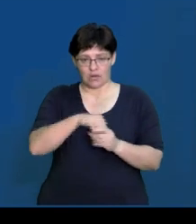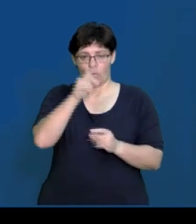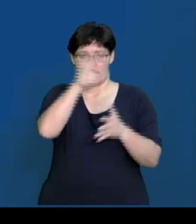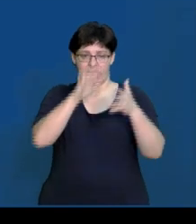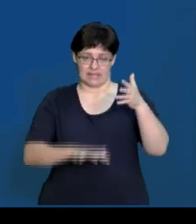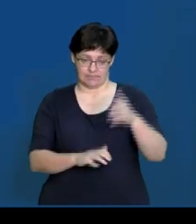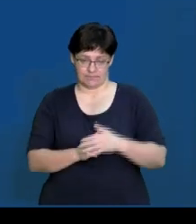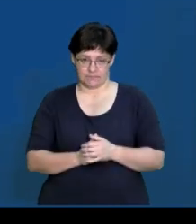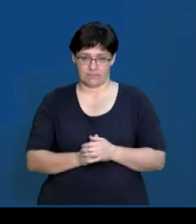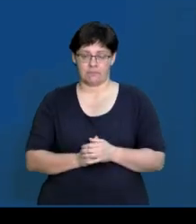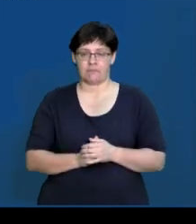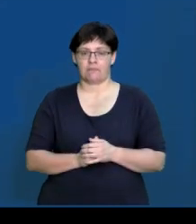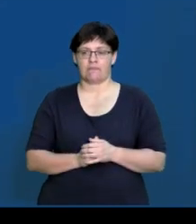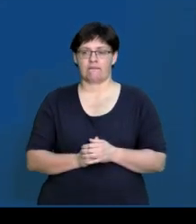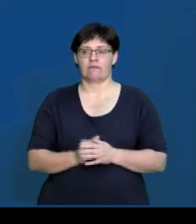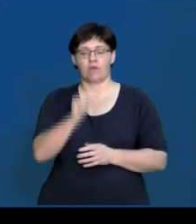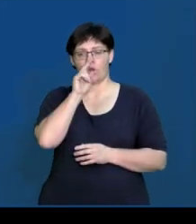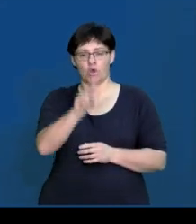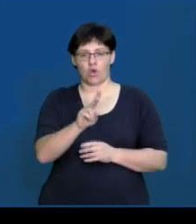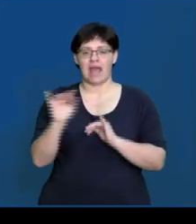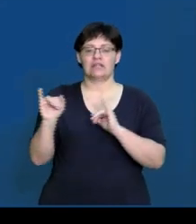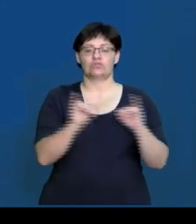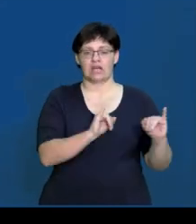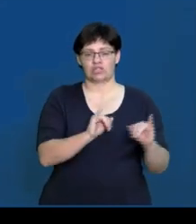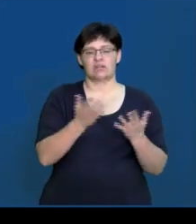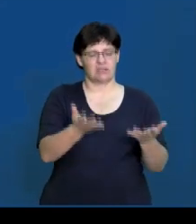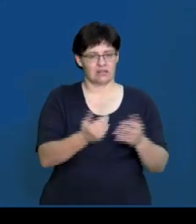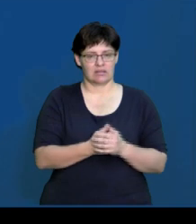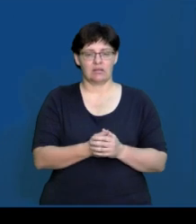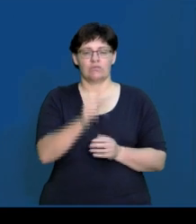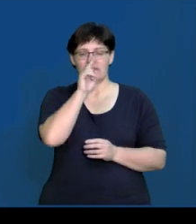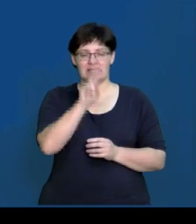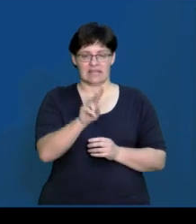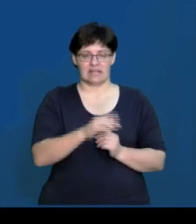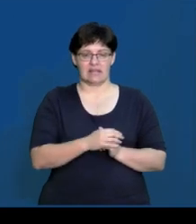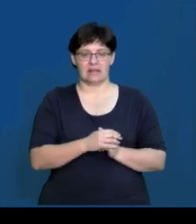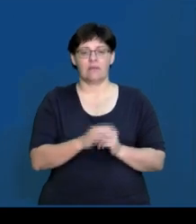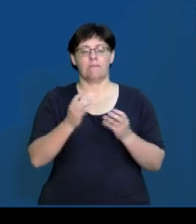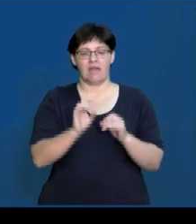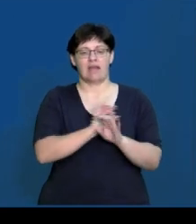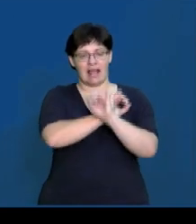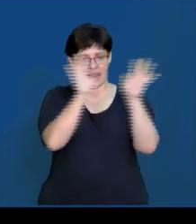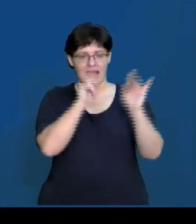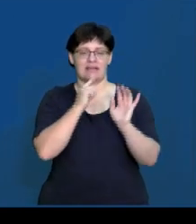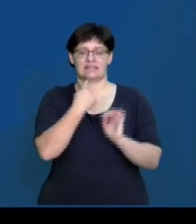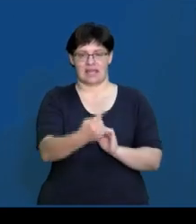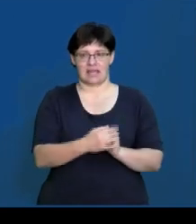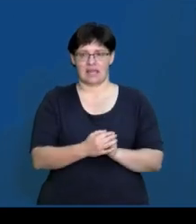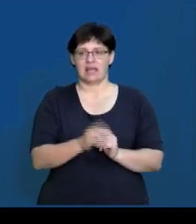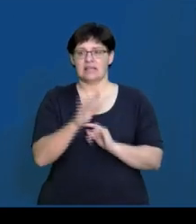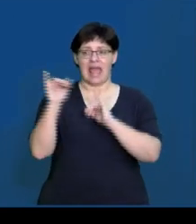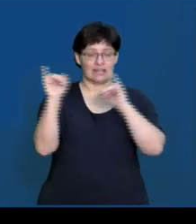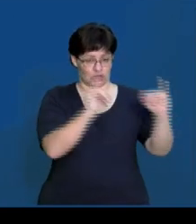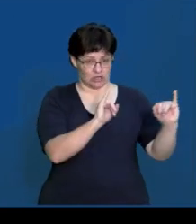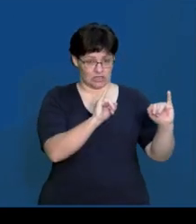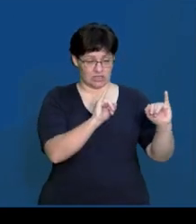within one question there. Right, now let's look at the introduction typically. Can you see that I have clearly indicated